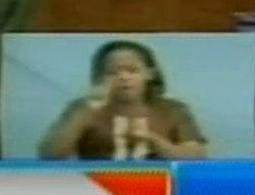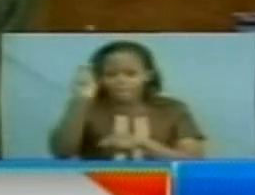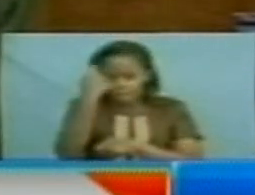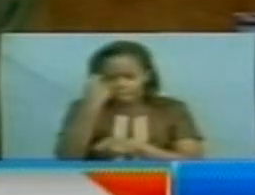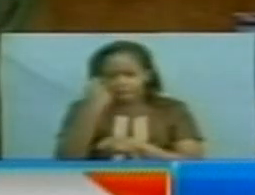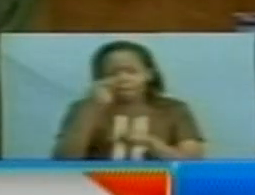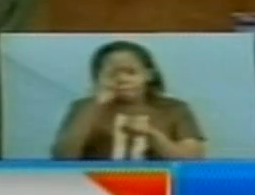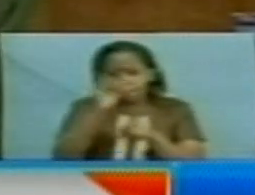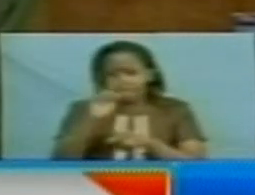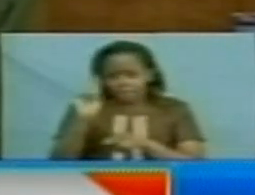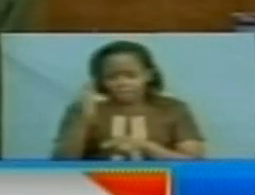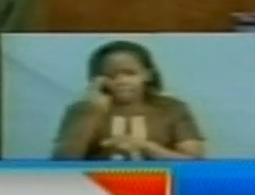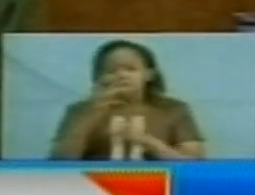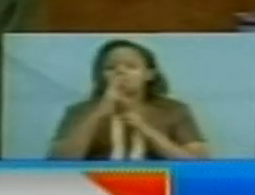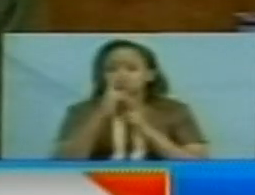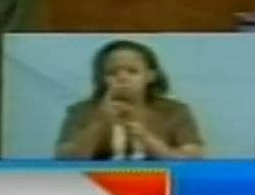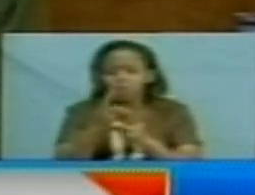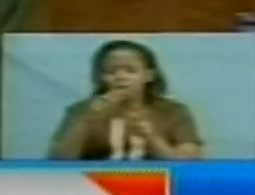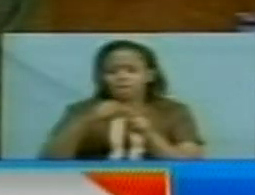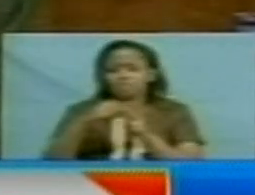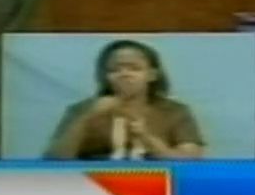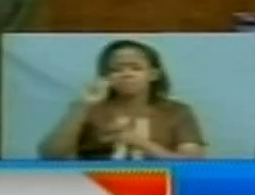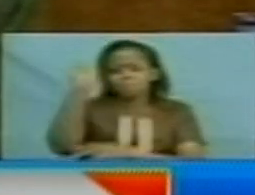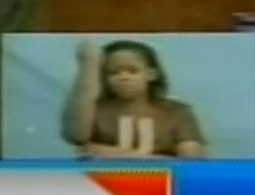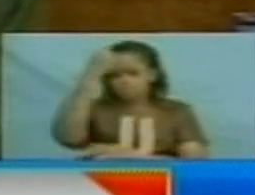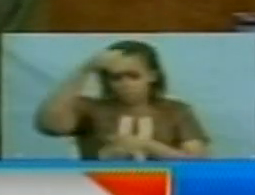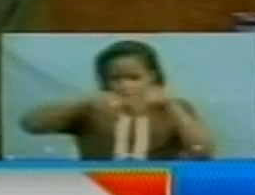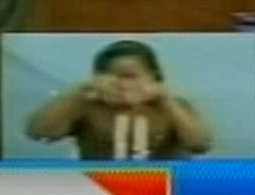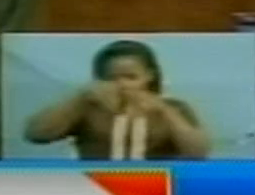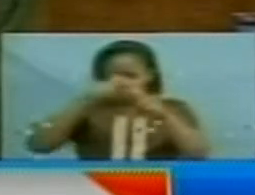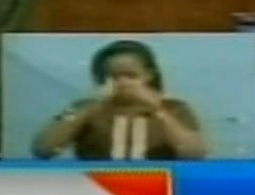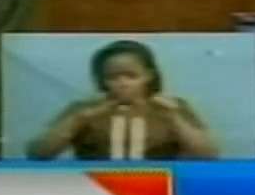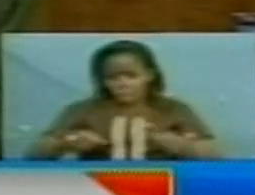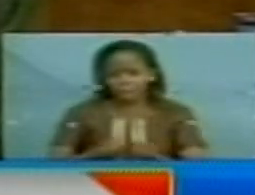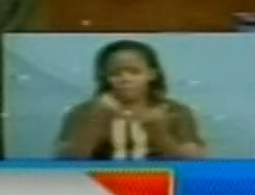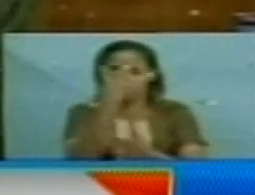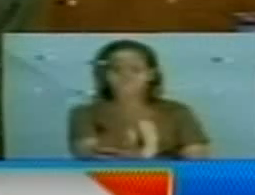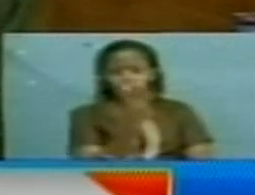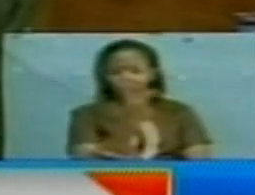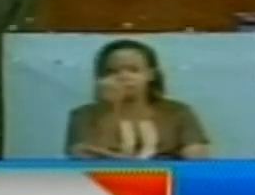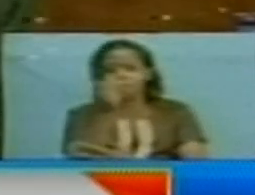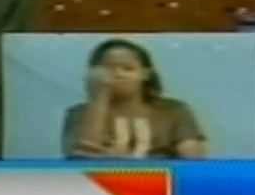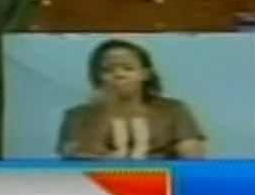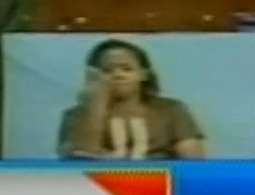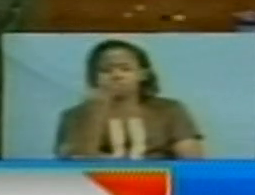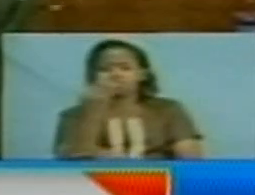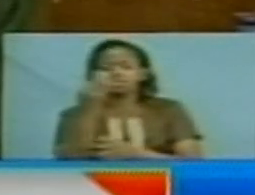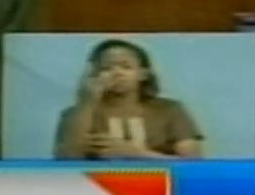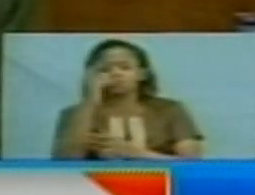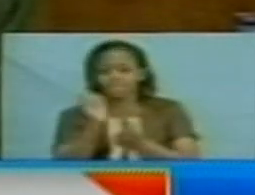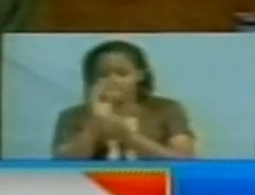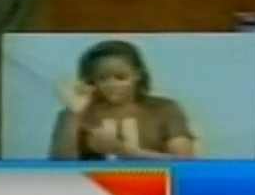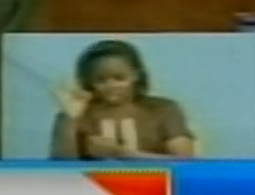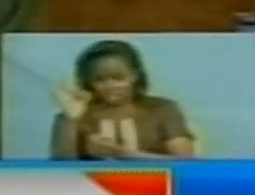by the second respondent in the presidential elections held on 4th March 2013, it is the